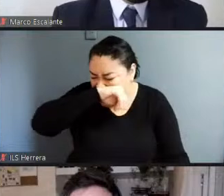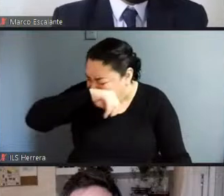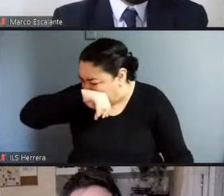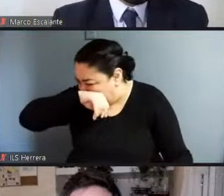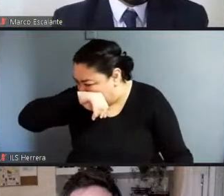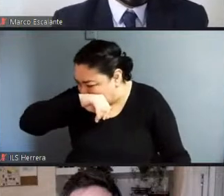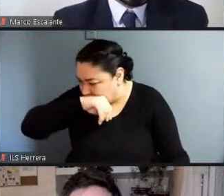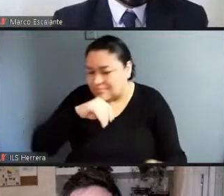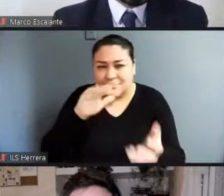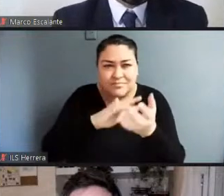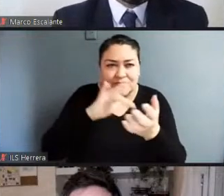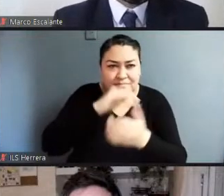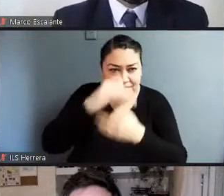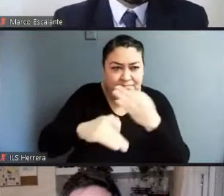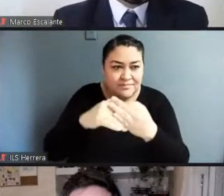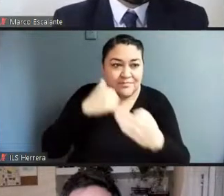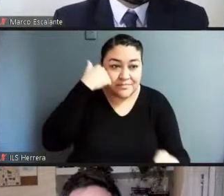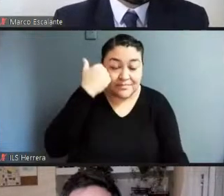close